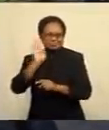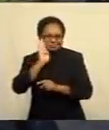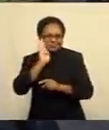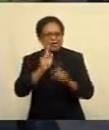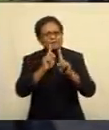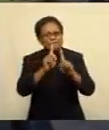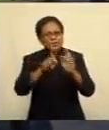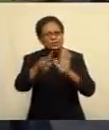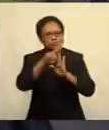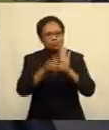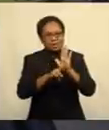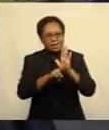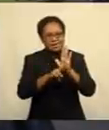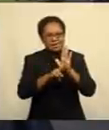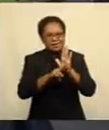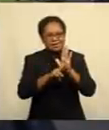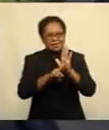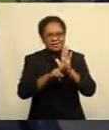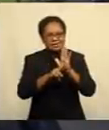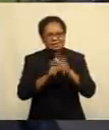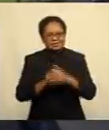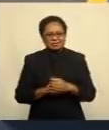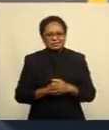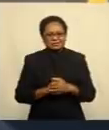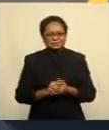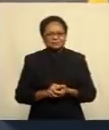regulations in place, to observe it.